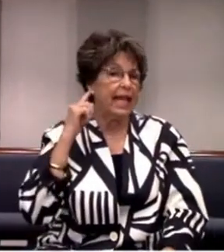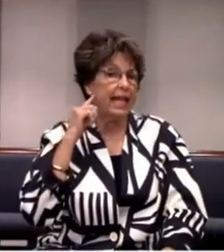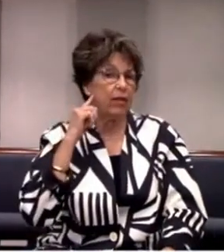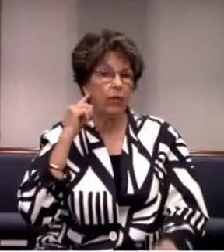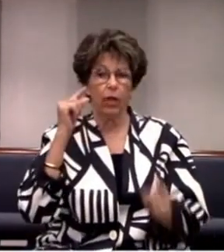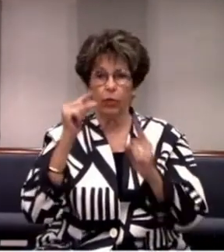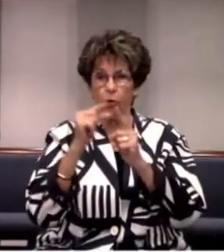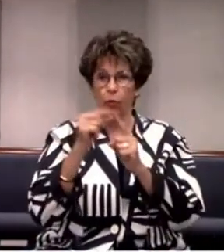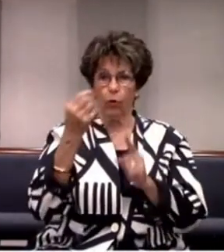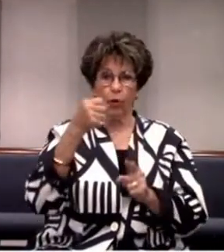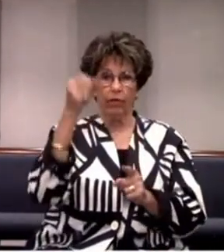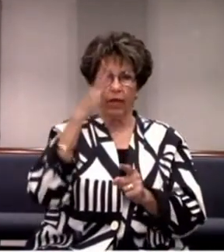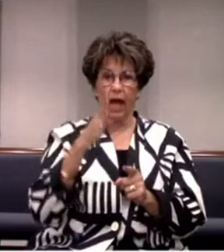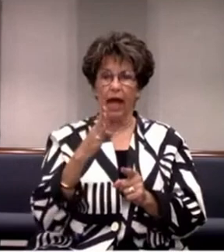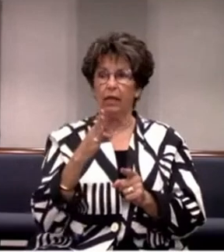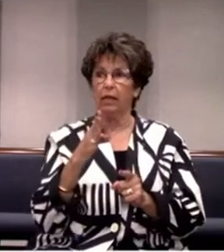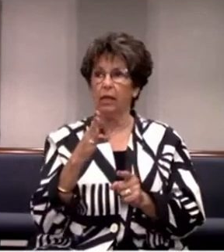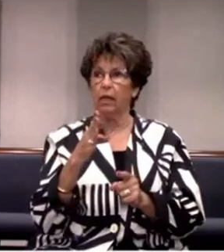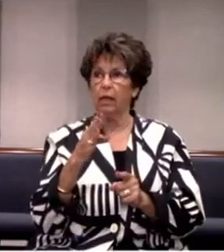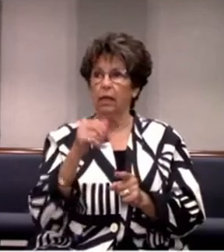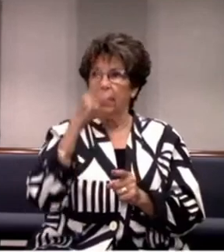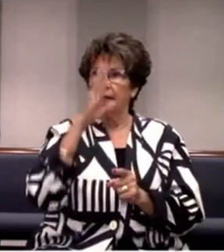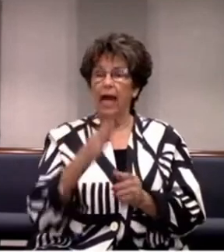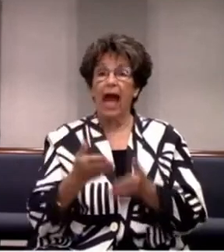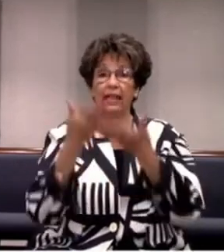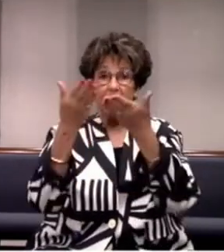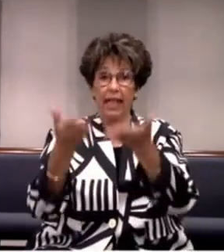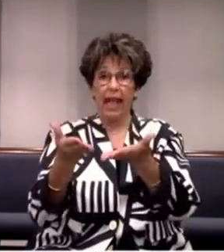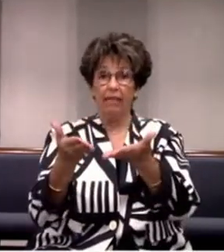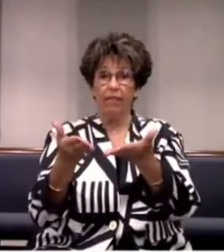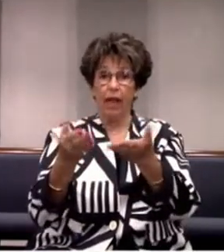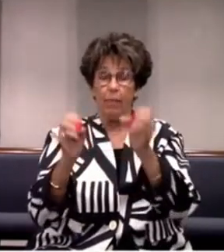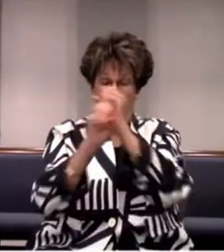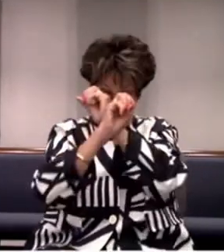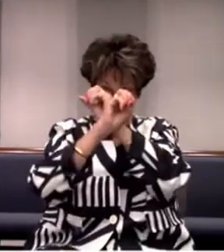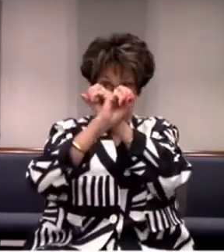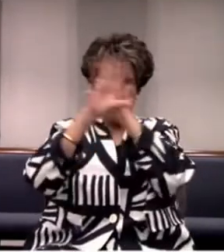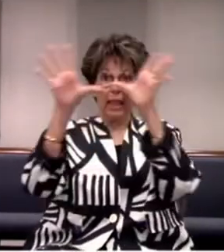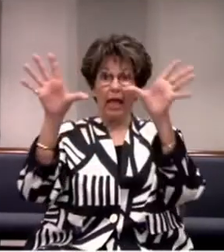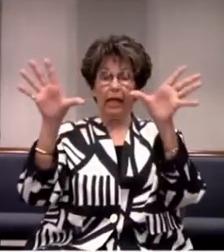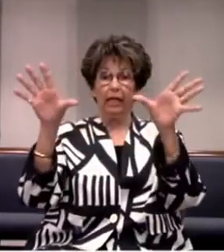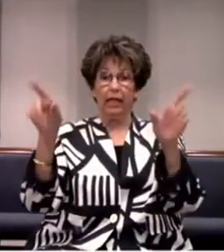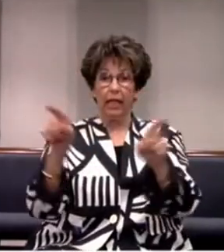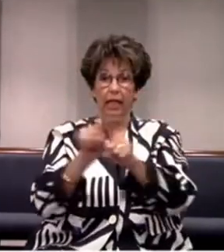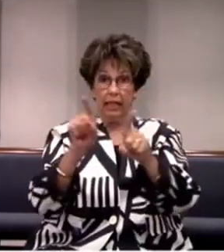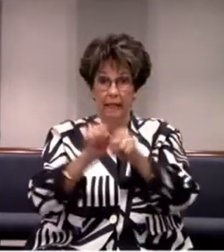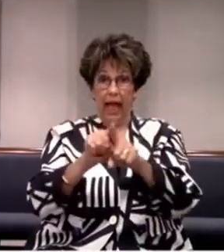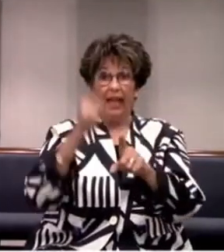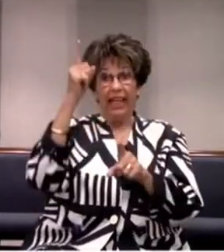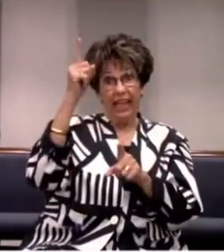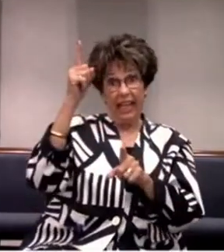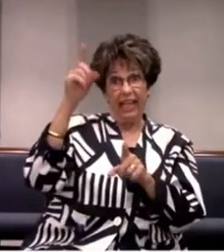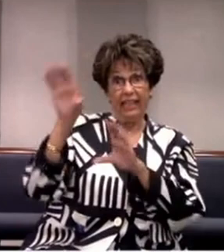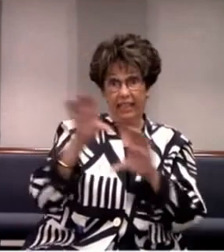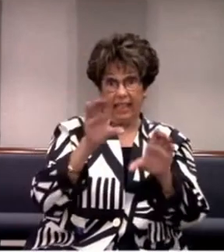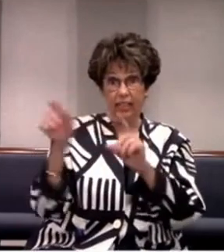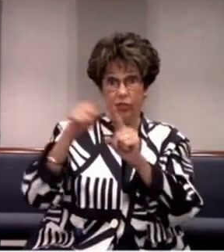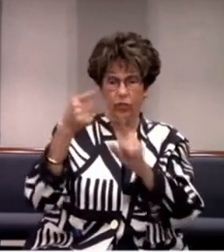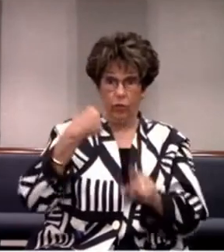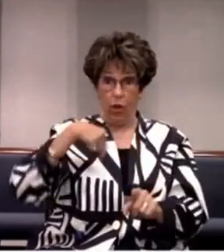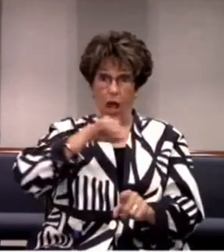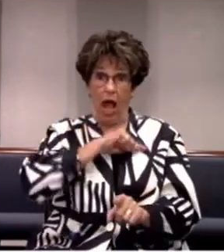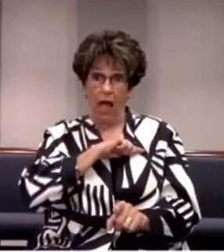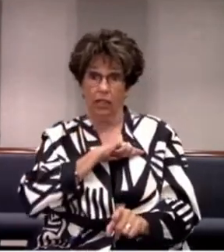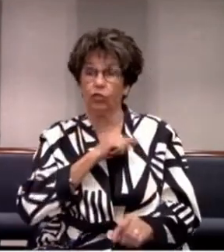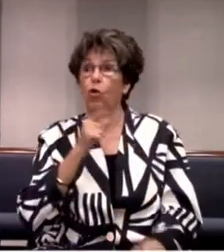God. For as much then as God gave them the like gift as he did unto us, who, what's